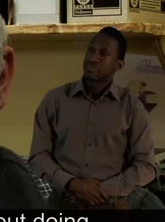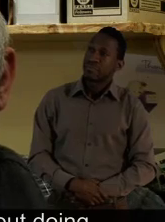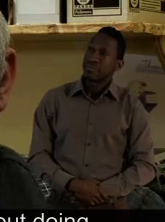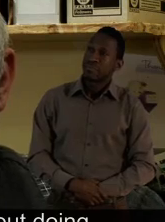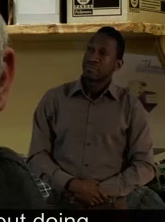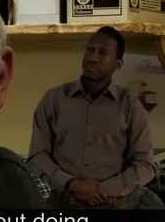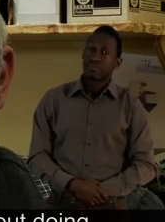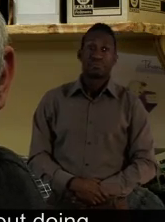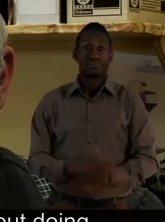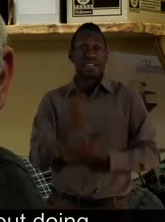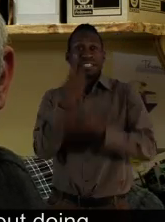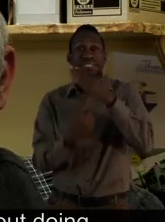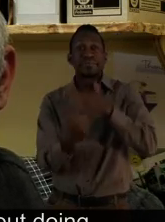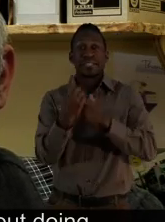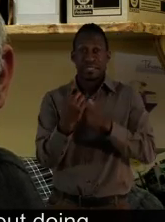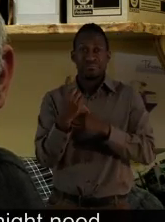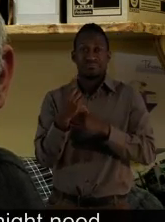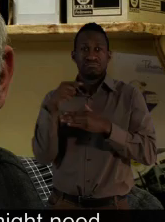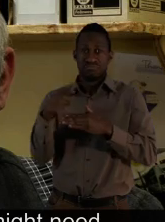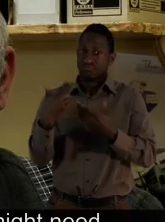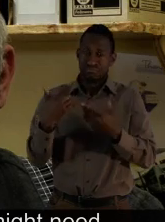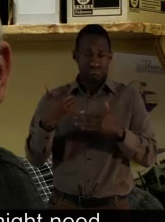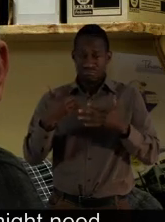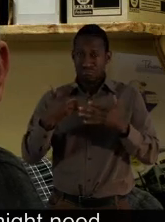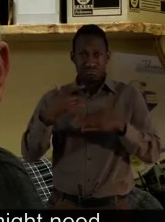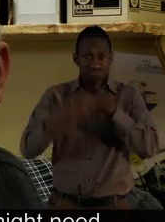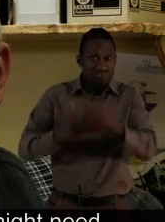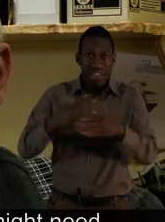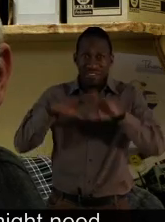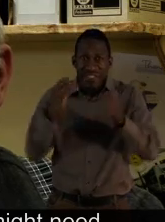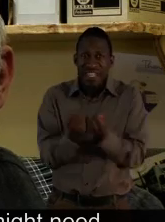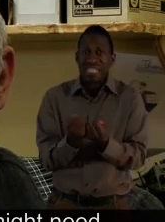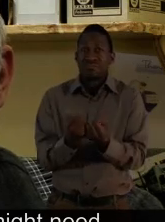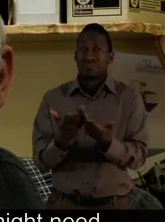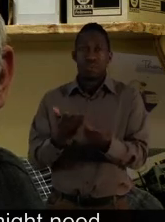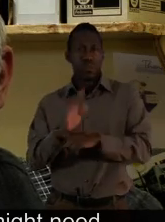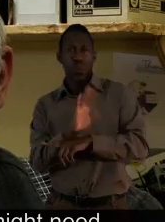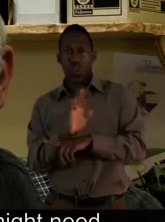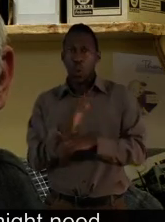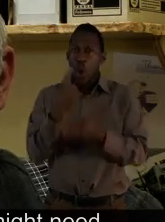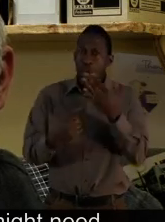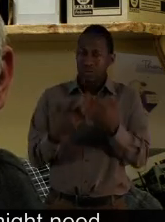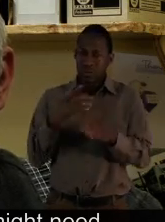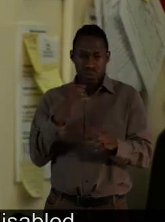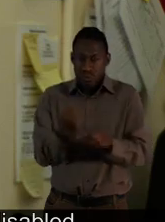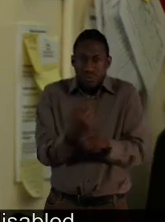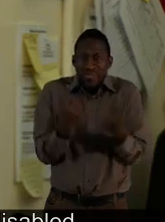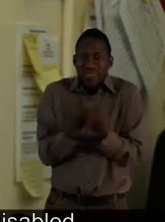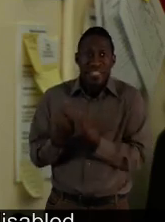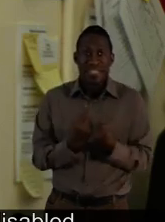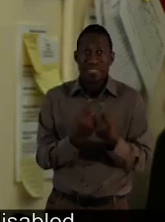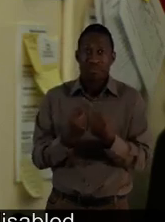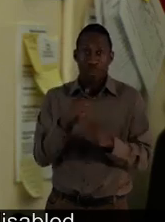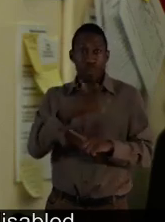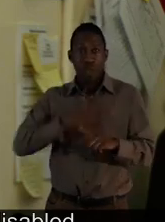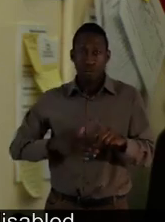about doing things as you want them done, when you want them done, but you might need support to have them done. People sometimes